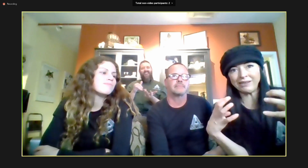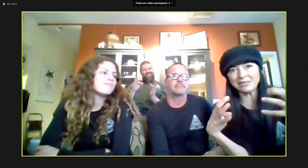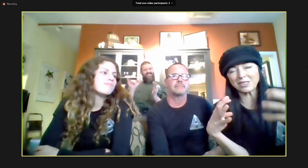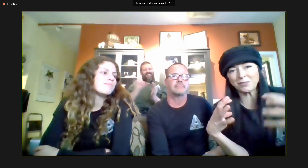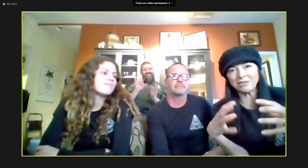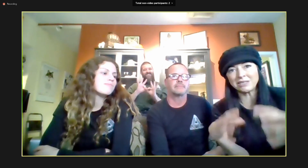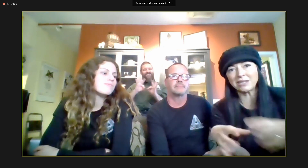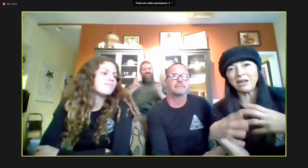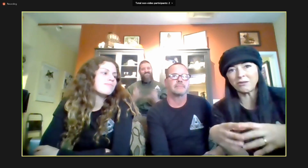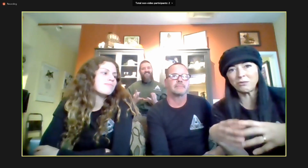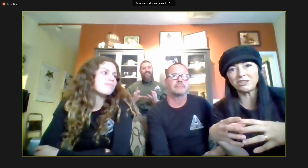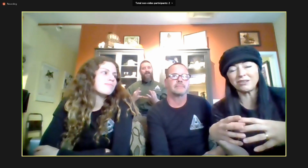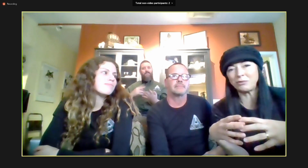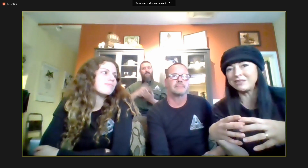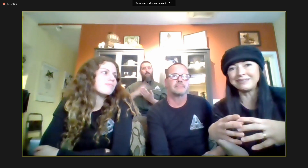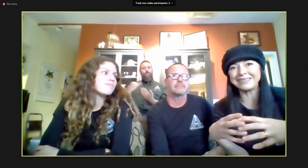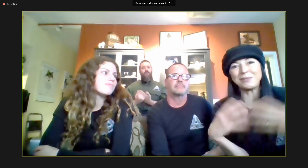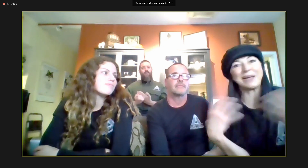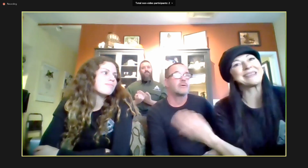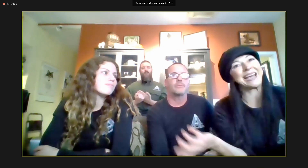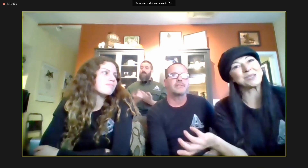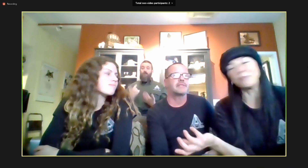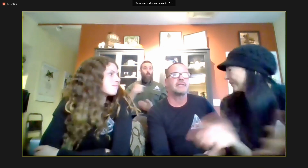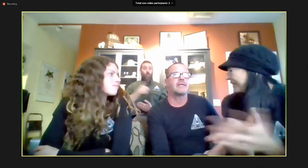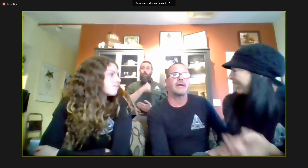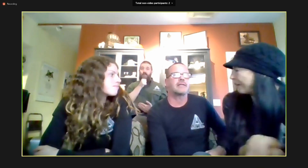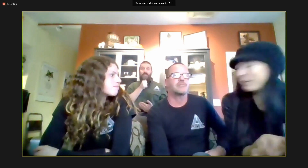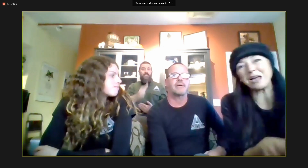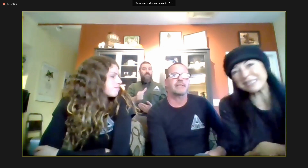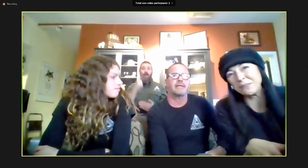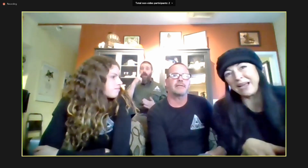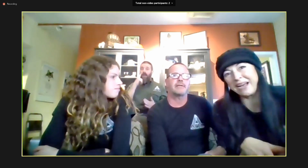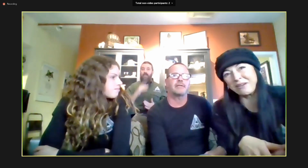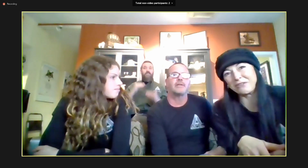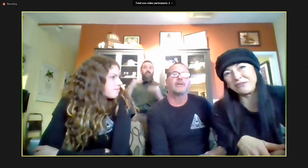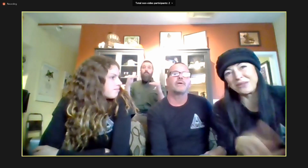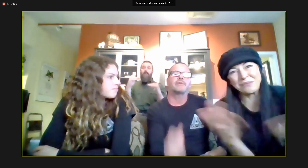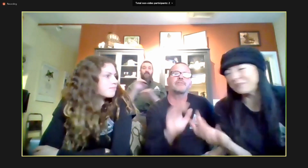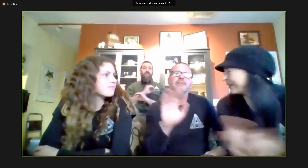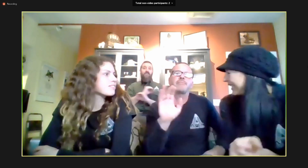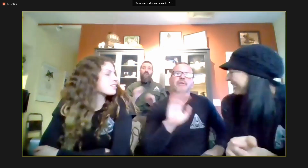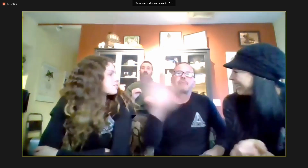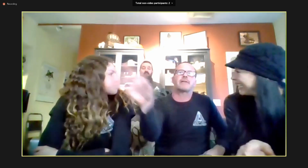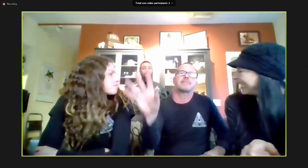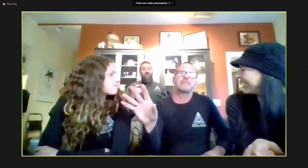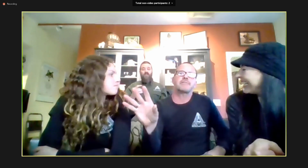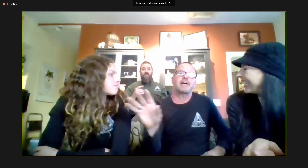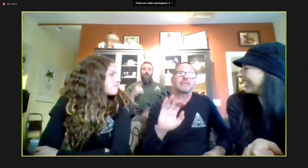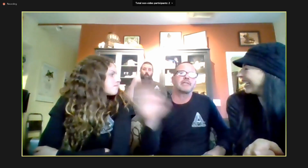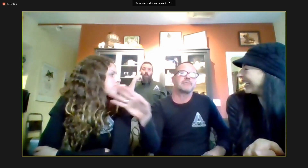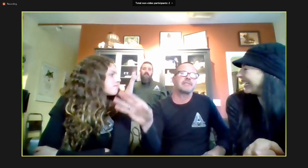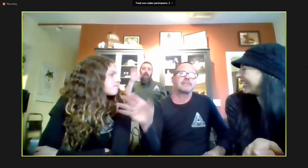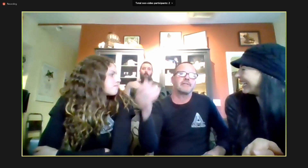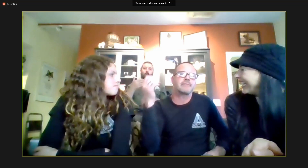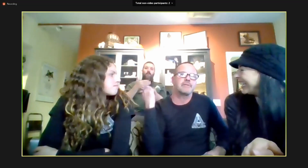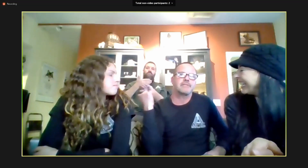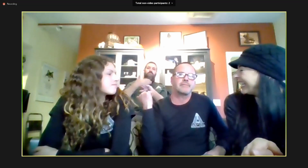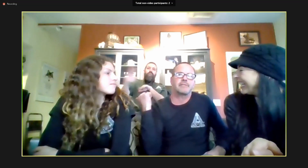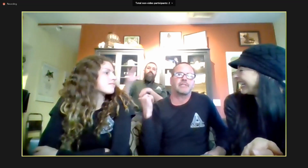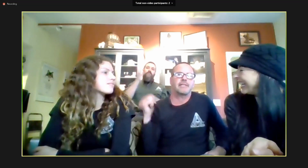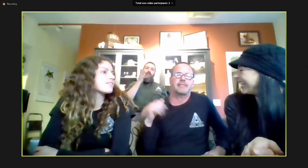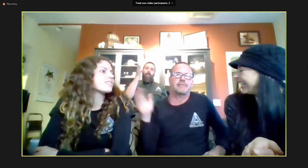family project. That they're sharing this experience together, which we didn't expect that did not expect blossom that at all. out of. We were